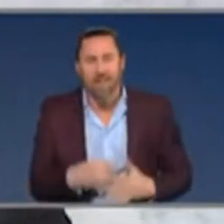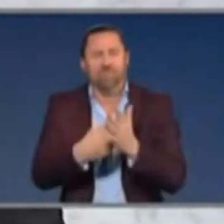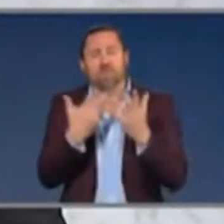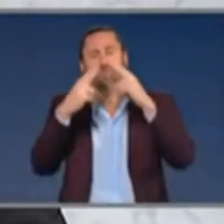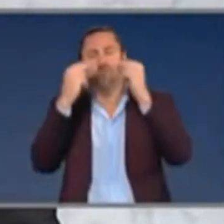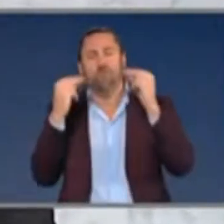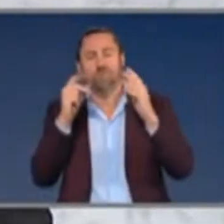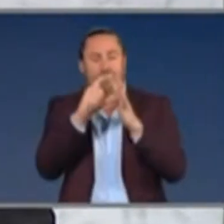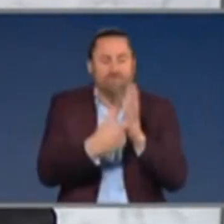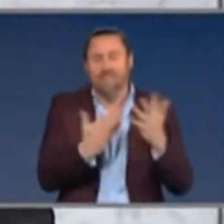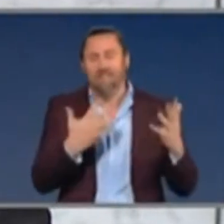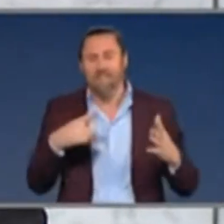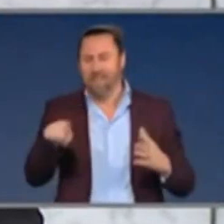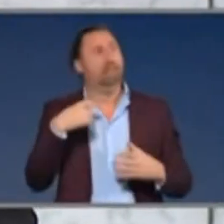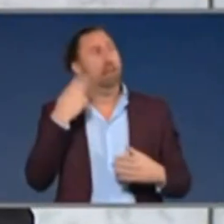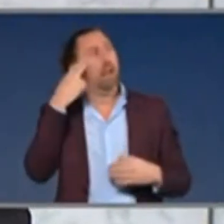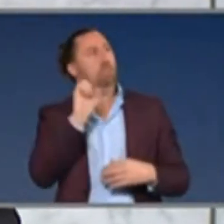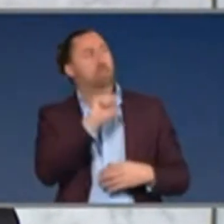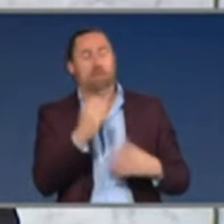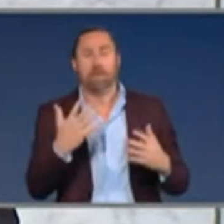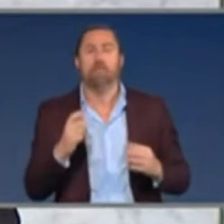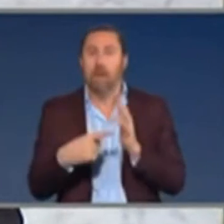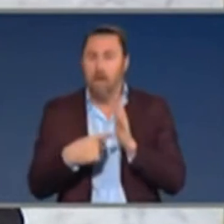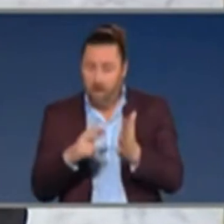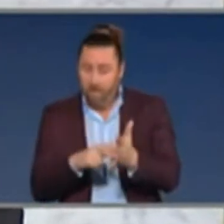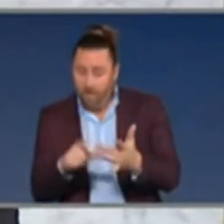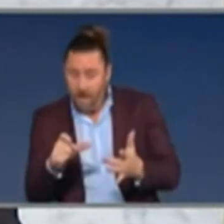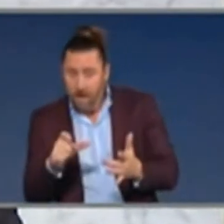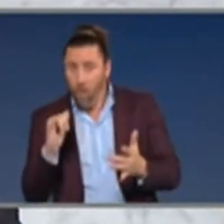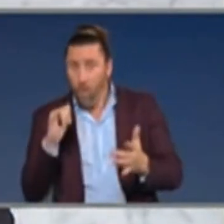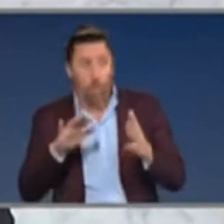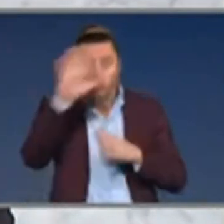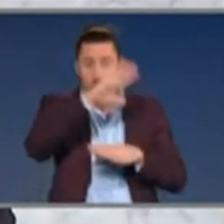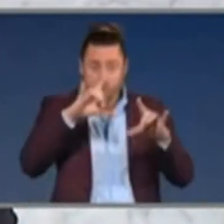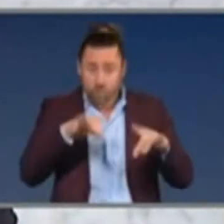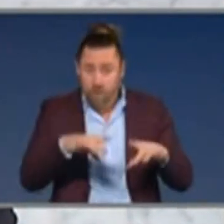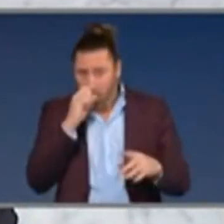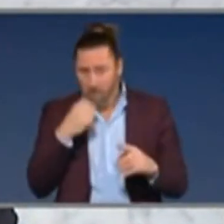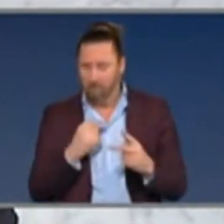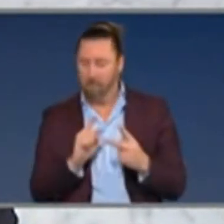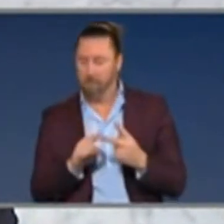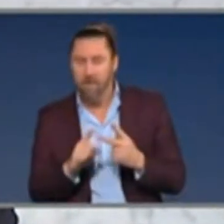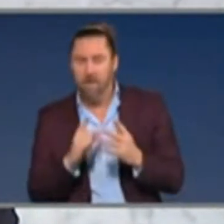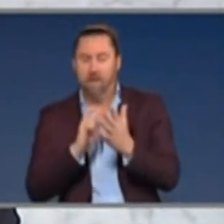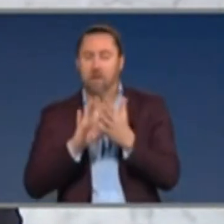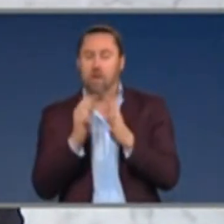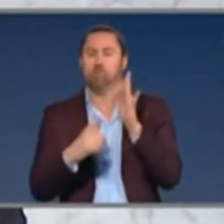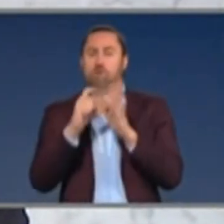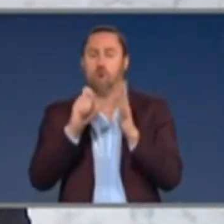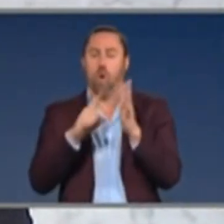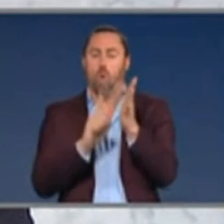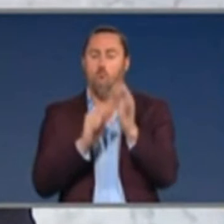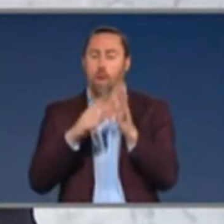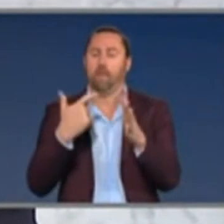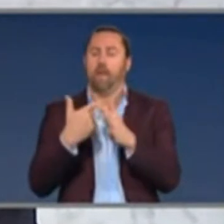Sorry. That there might be more restrictions. Do you mean just in Victoria or do you mean more broadly? And also another, if I may, Richard Colback